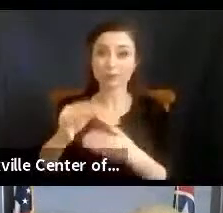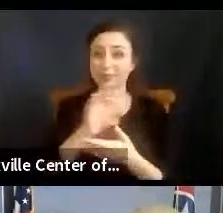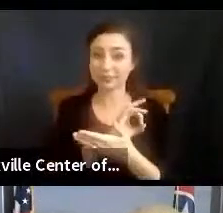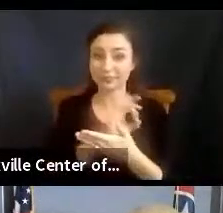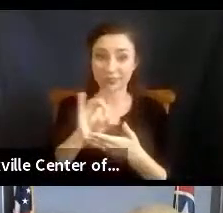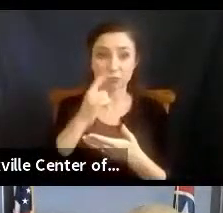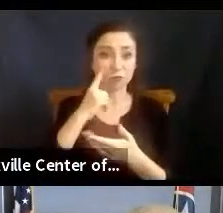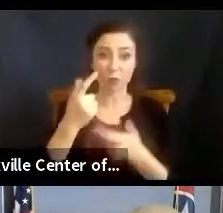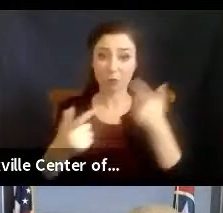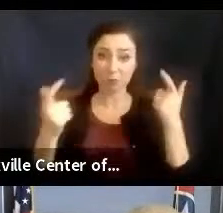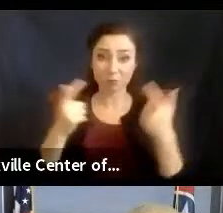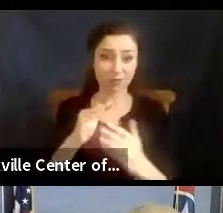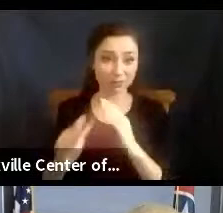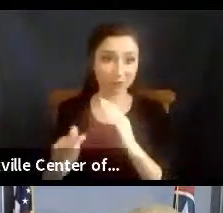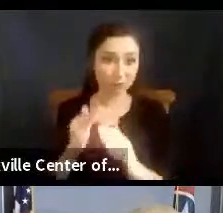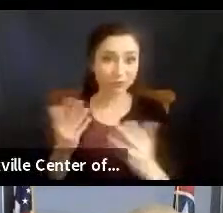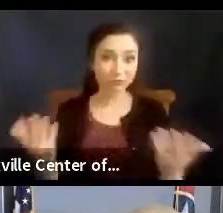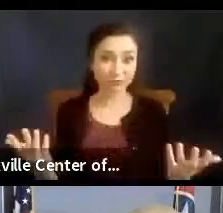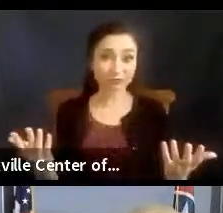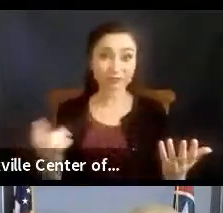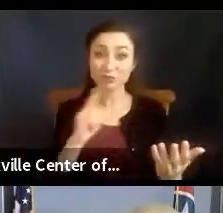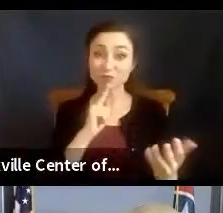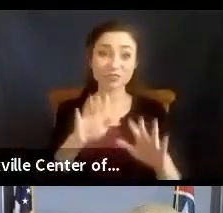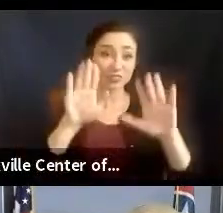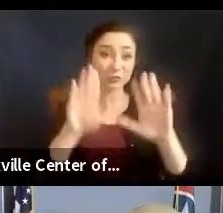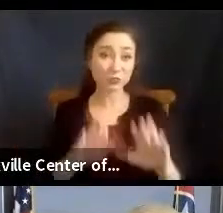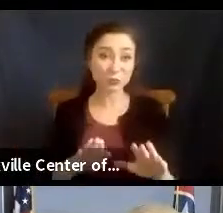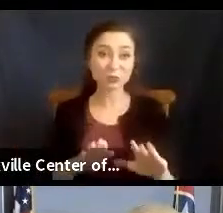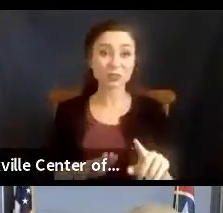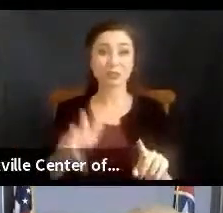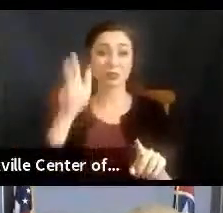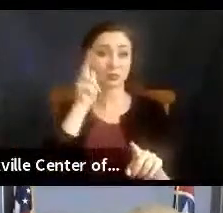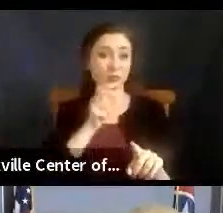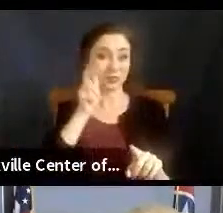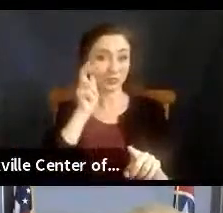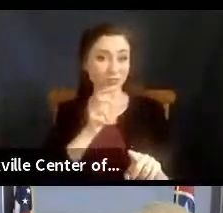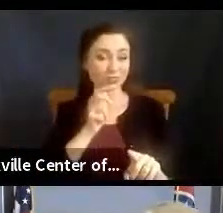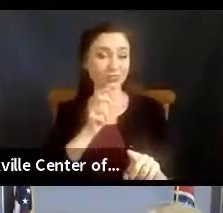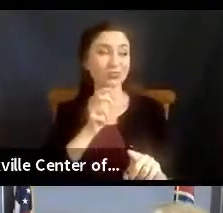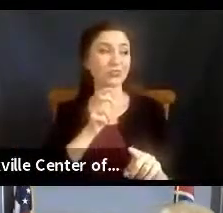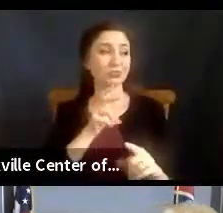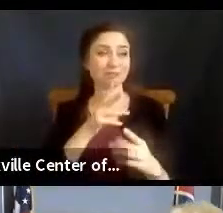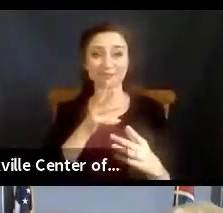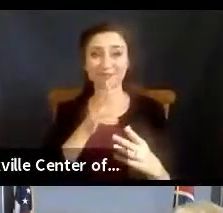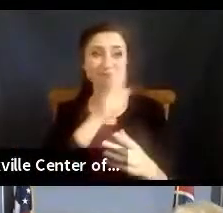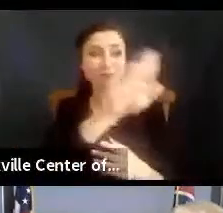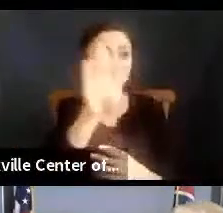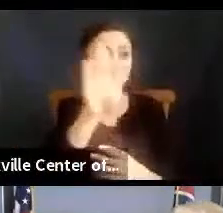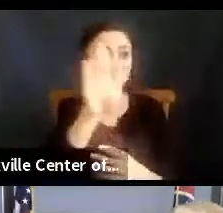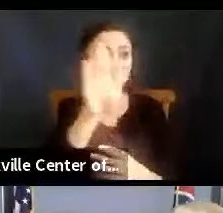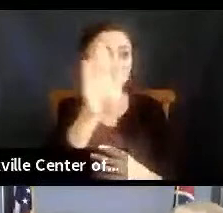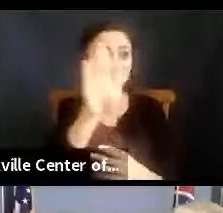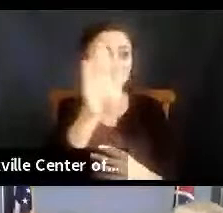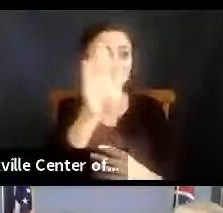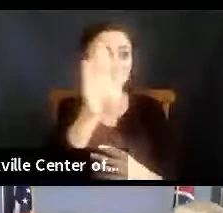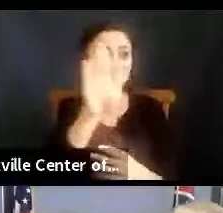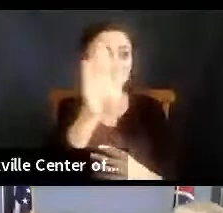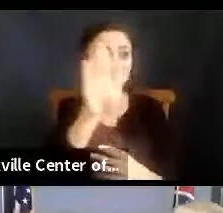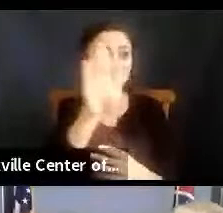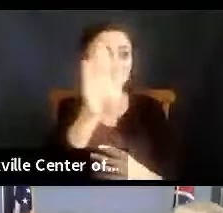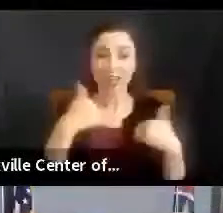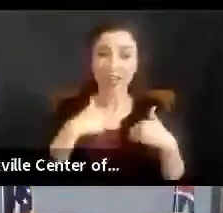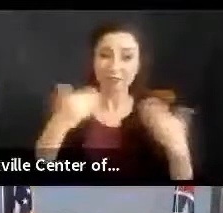large community. So it was really wonderful to have her here and just to hear her insights. She's met with